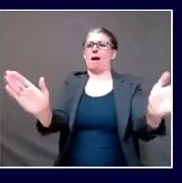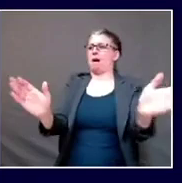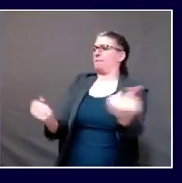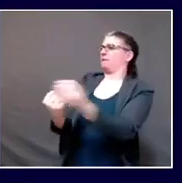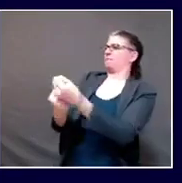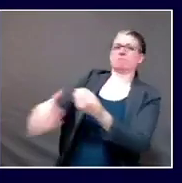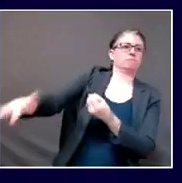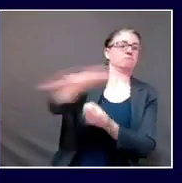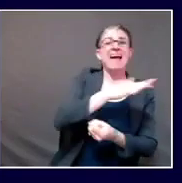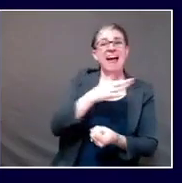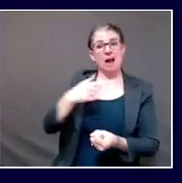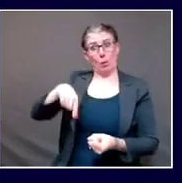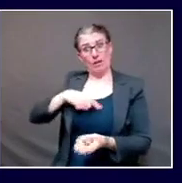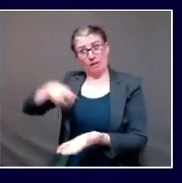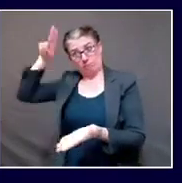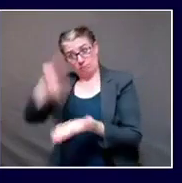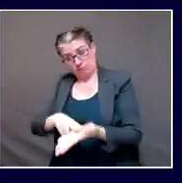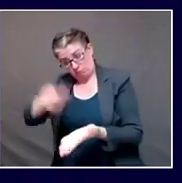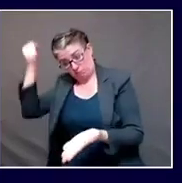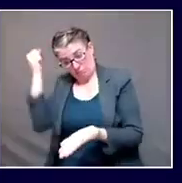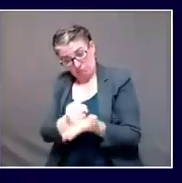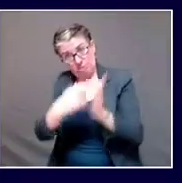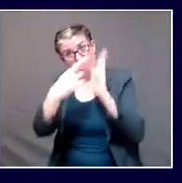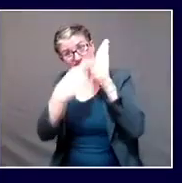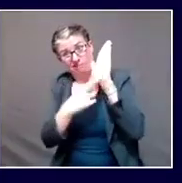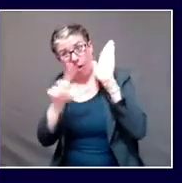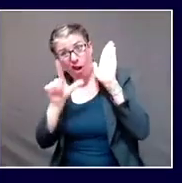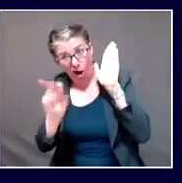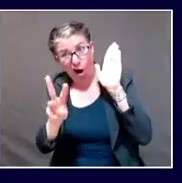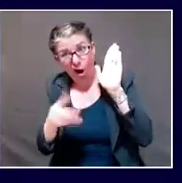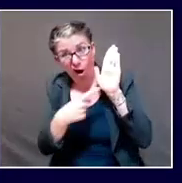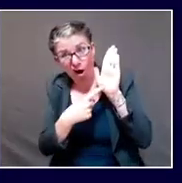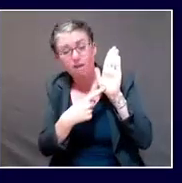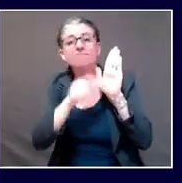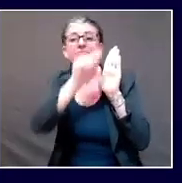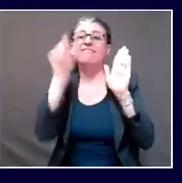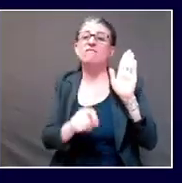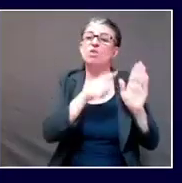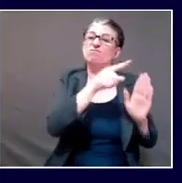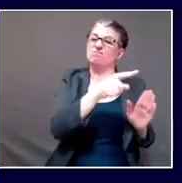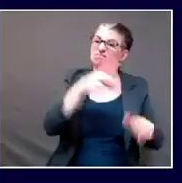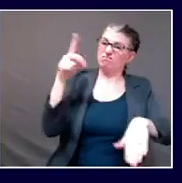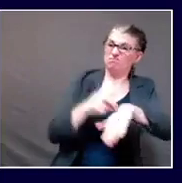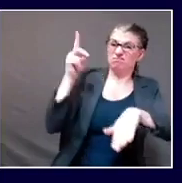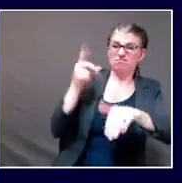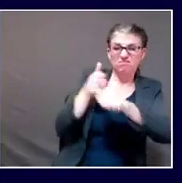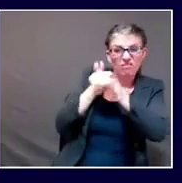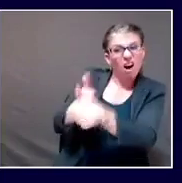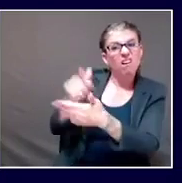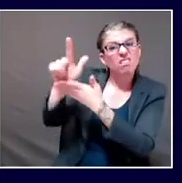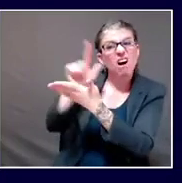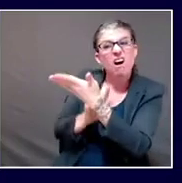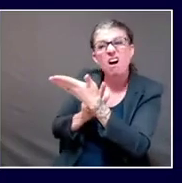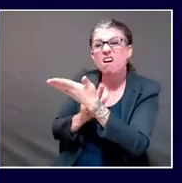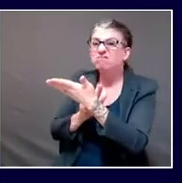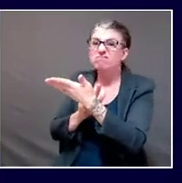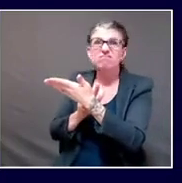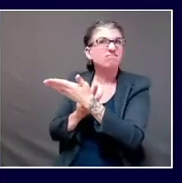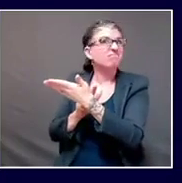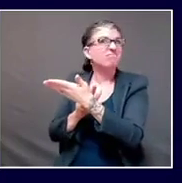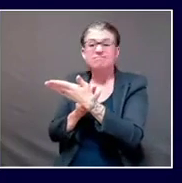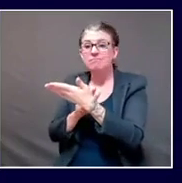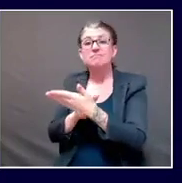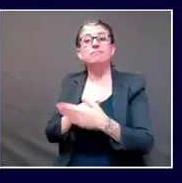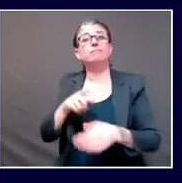criminal trespass. Somebody enters or remains in a facility, private place without commission, violating